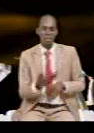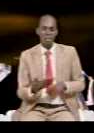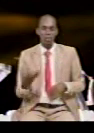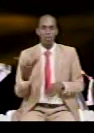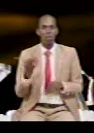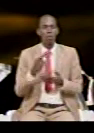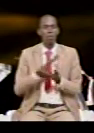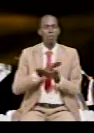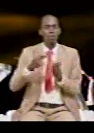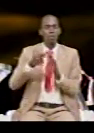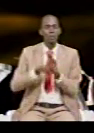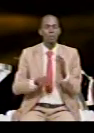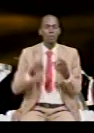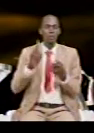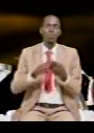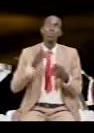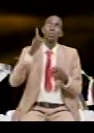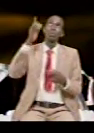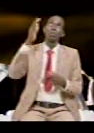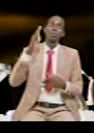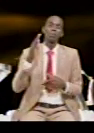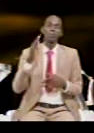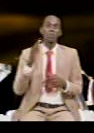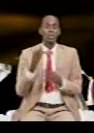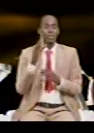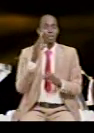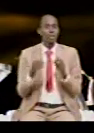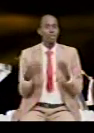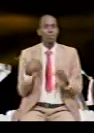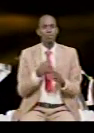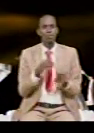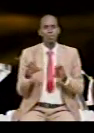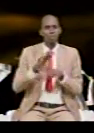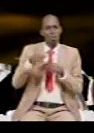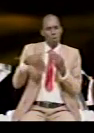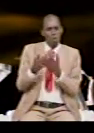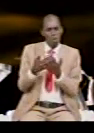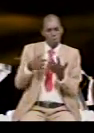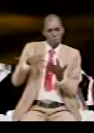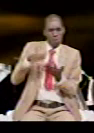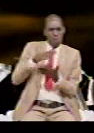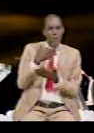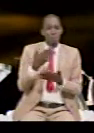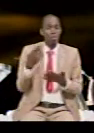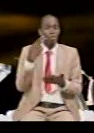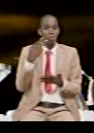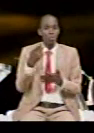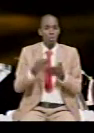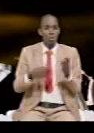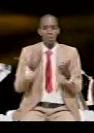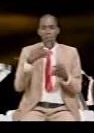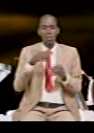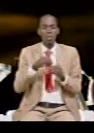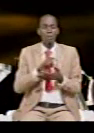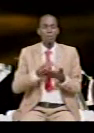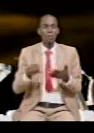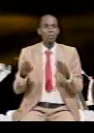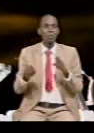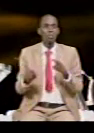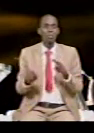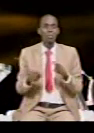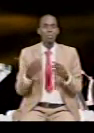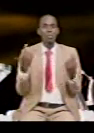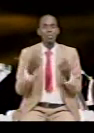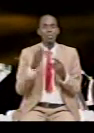righteousness unto God. If we do all these things, you know what he says in verse 14? He says, sin shall not